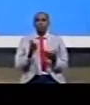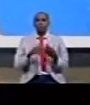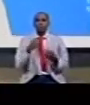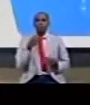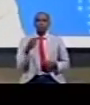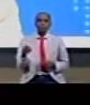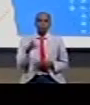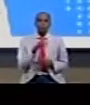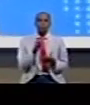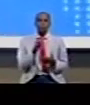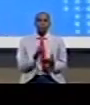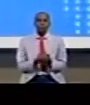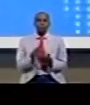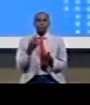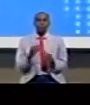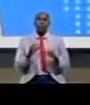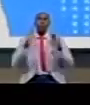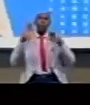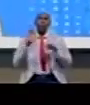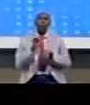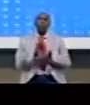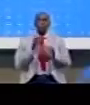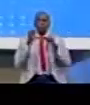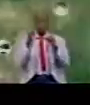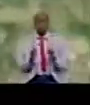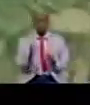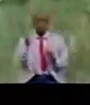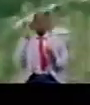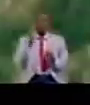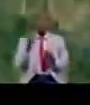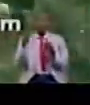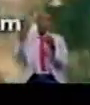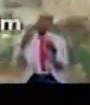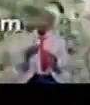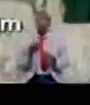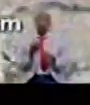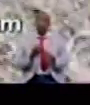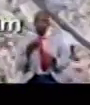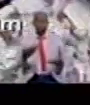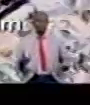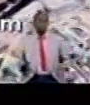God can so make our wife so spiritual, God can make our wife